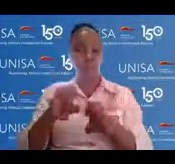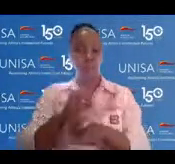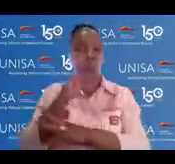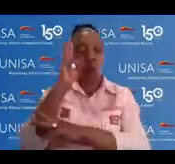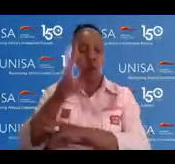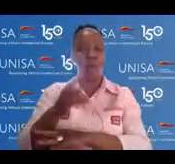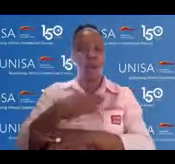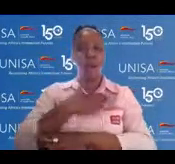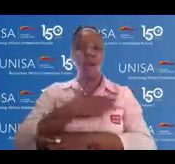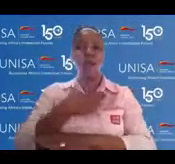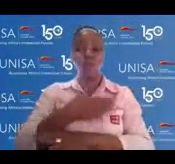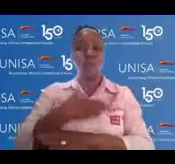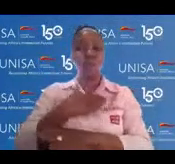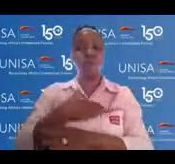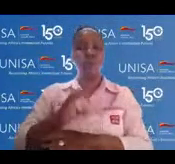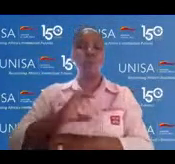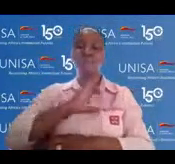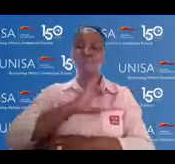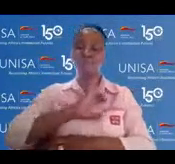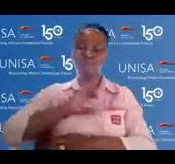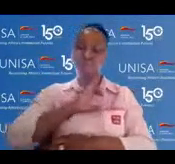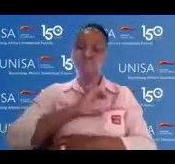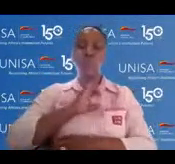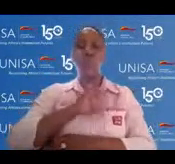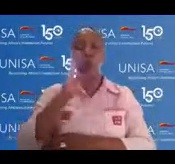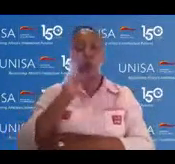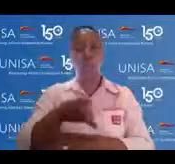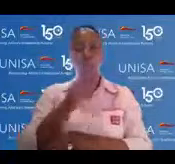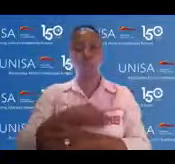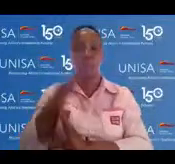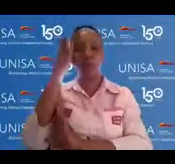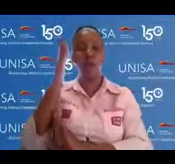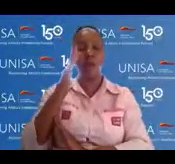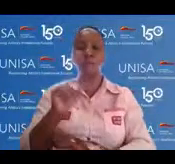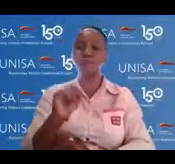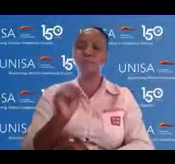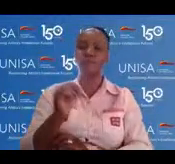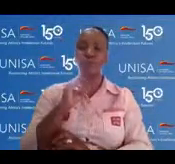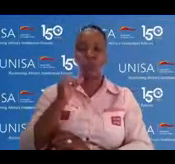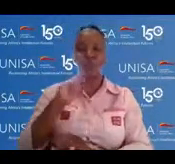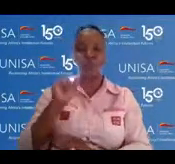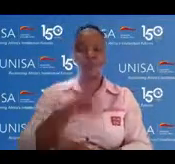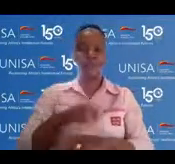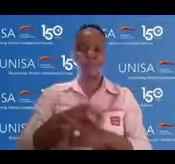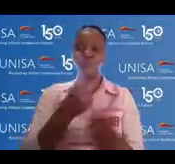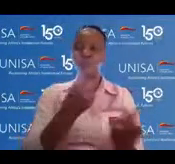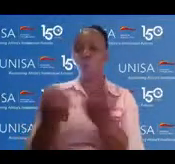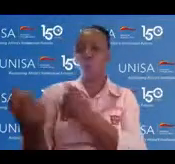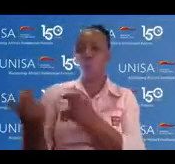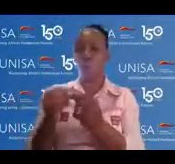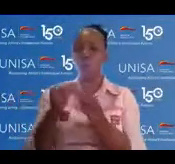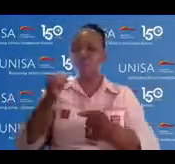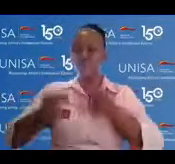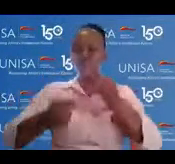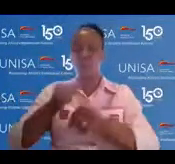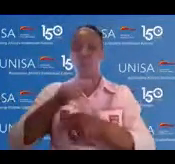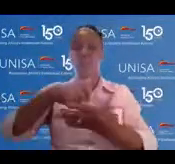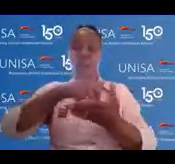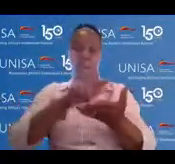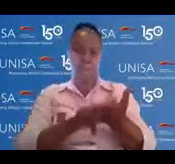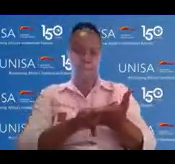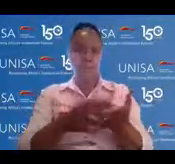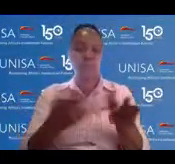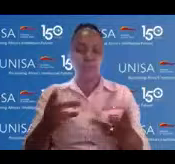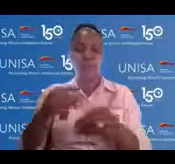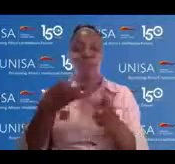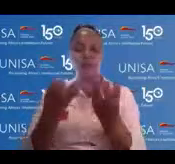completely comfortable and you're going to know exactly what to do if you struggle with the app. The other thing that I want